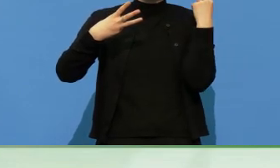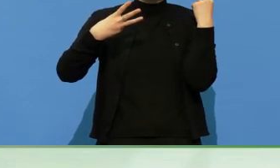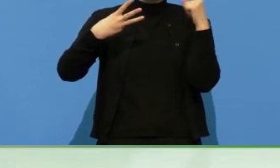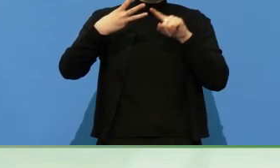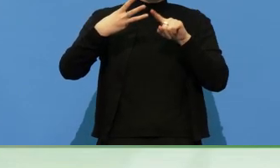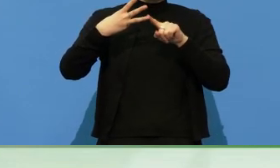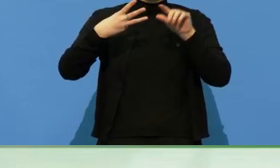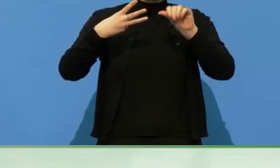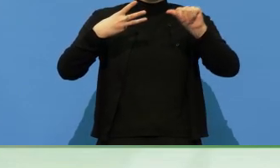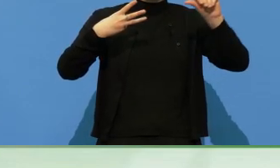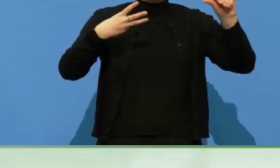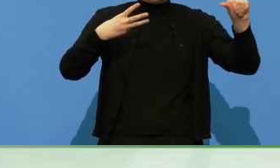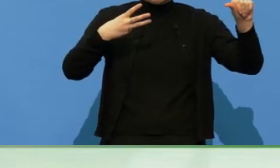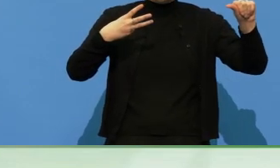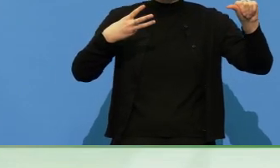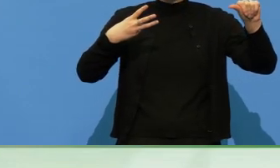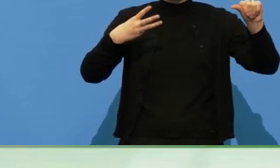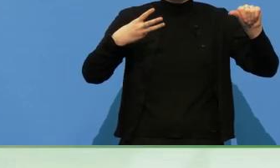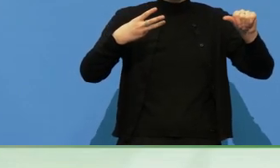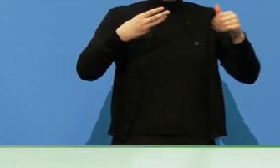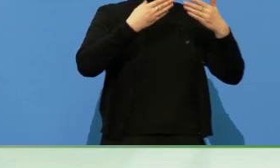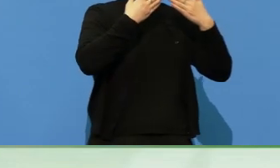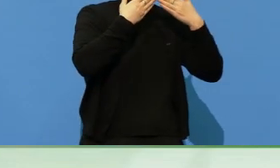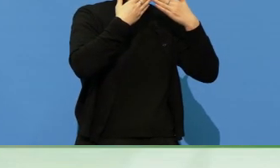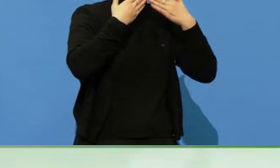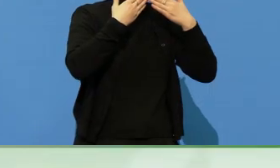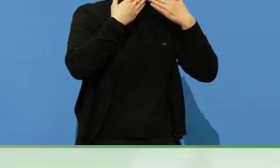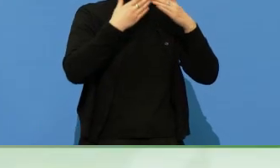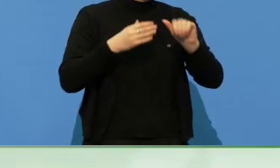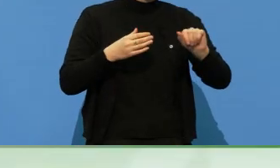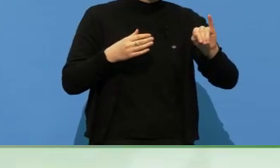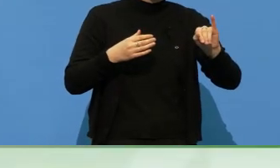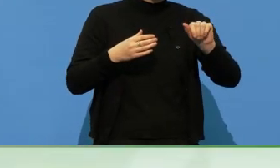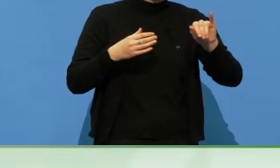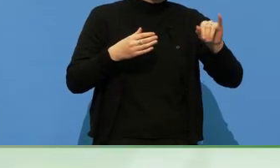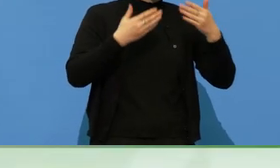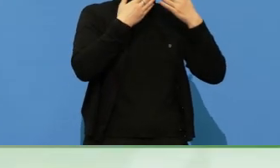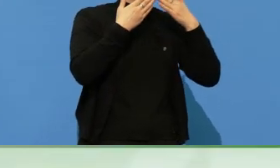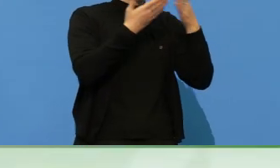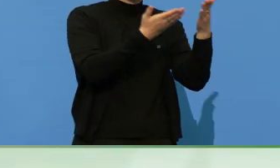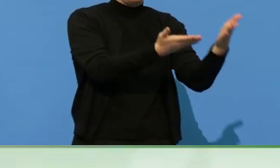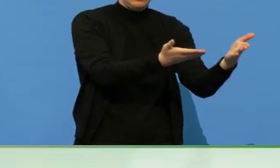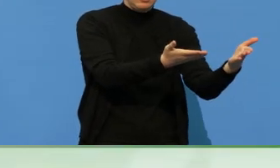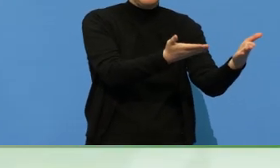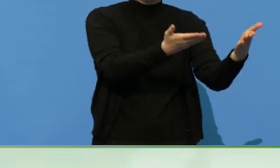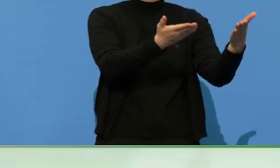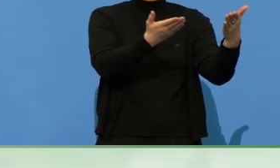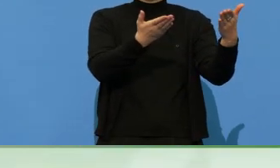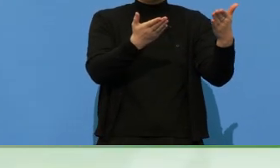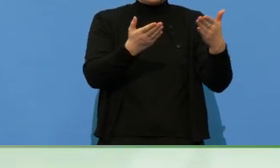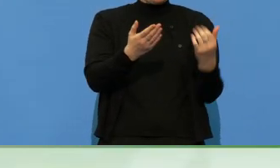have thanks to AA. And that's why 3 of the major national associations in France and